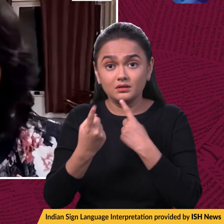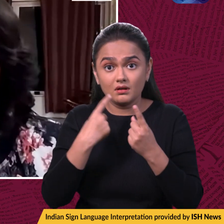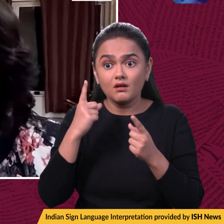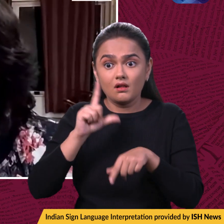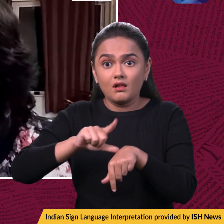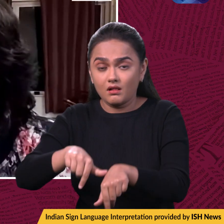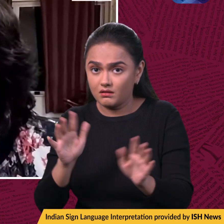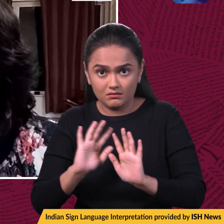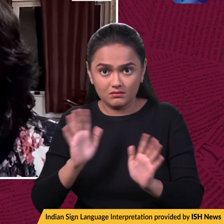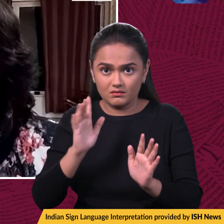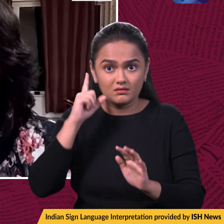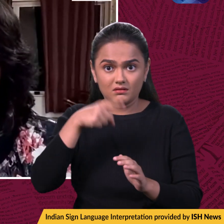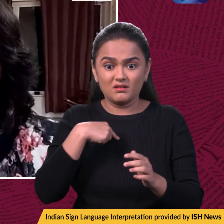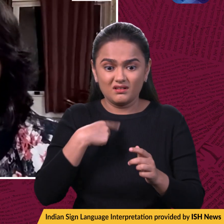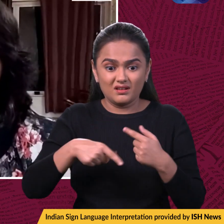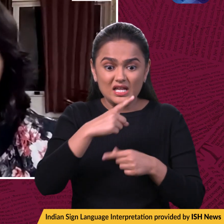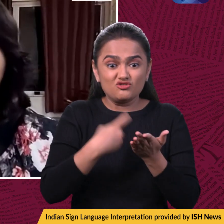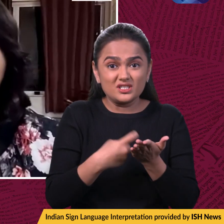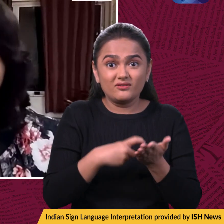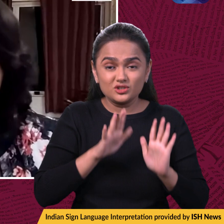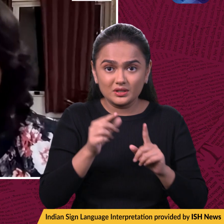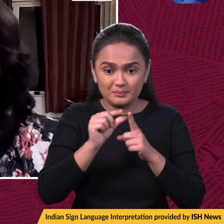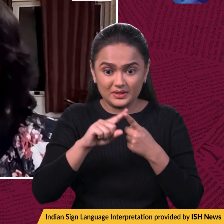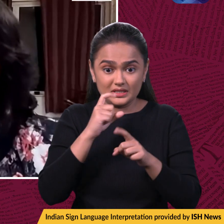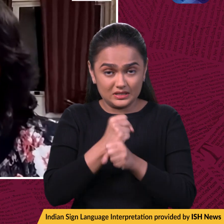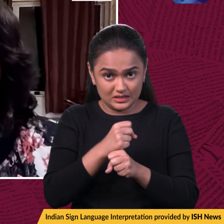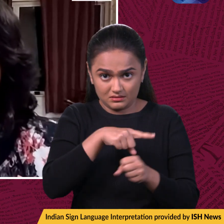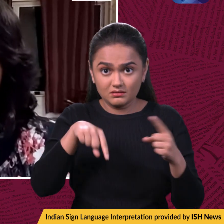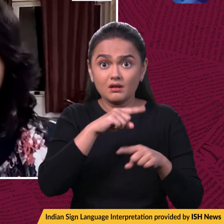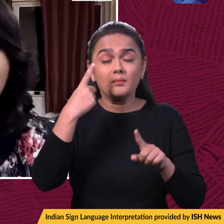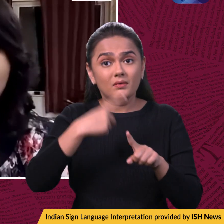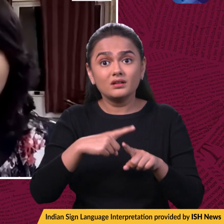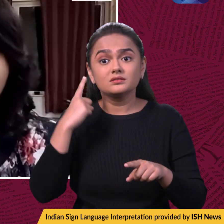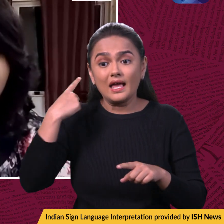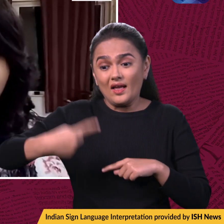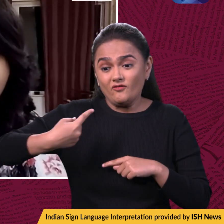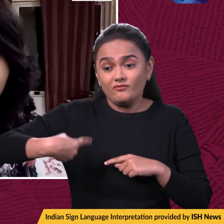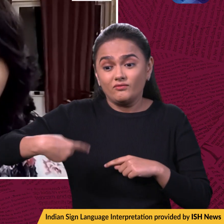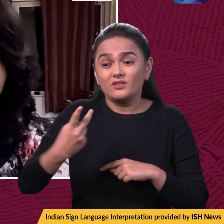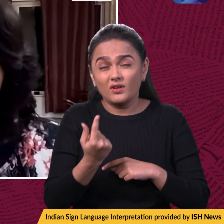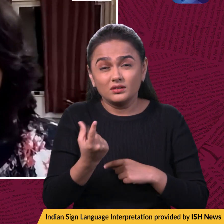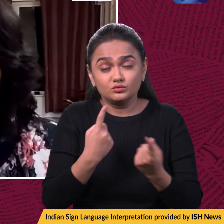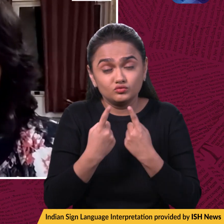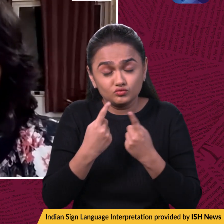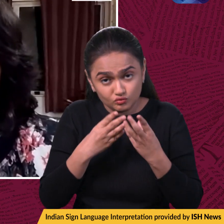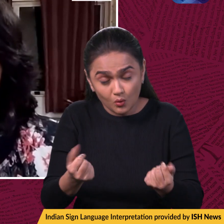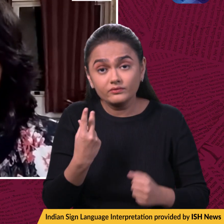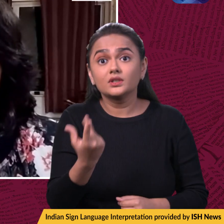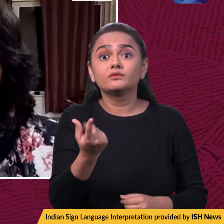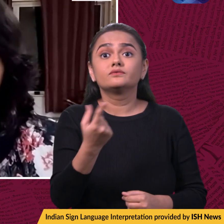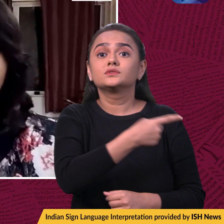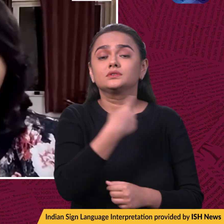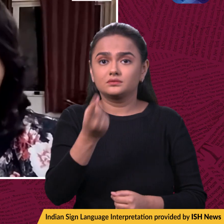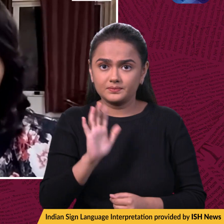matter pertaining to the economic reservation in the NEET PG course and initiate day-to-day hearings in the matter.